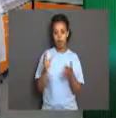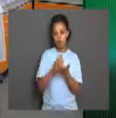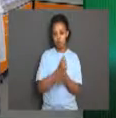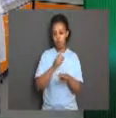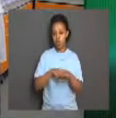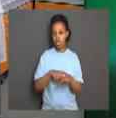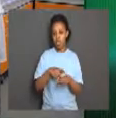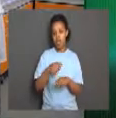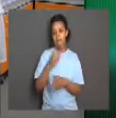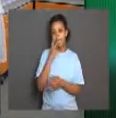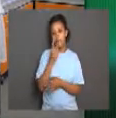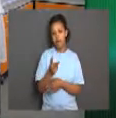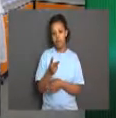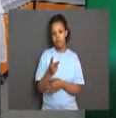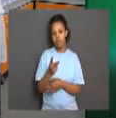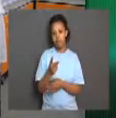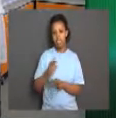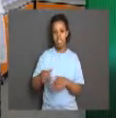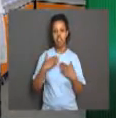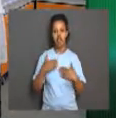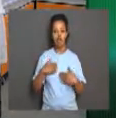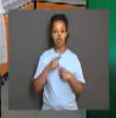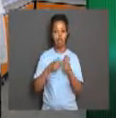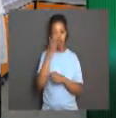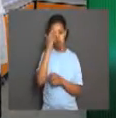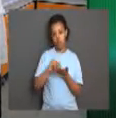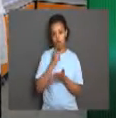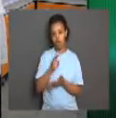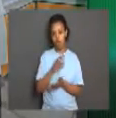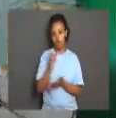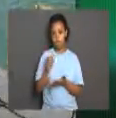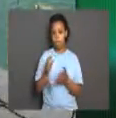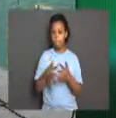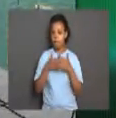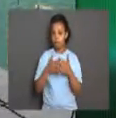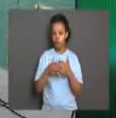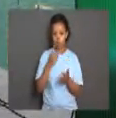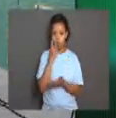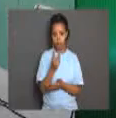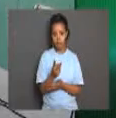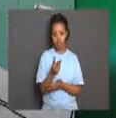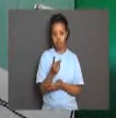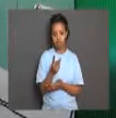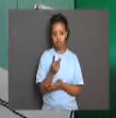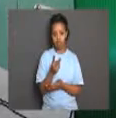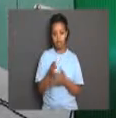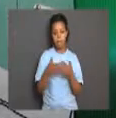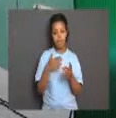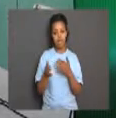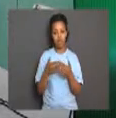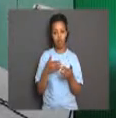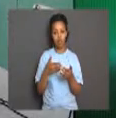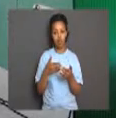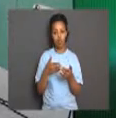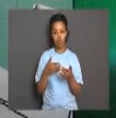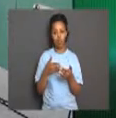down. By studying the fossil's materials, they can determine the age by